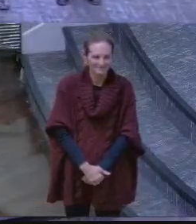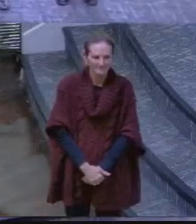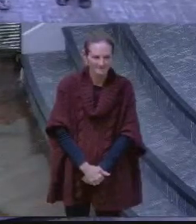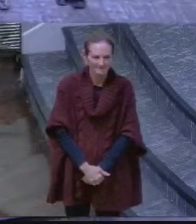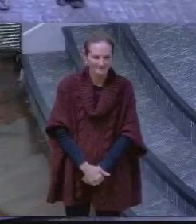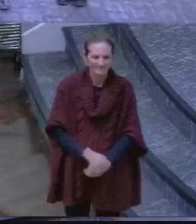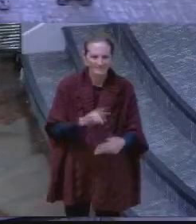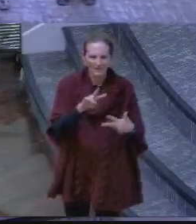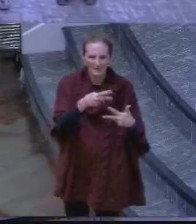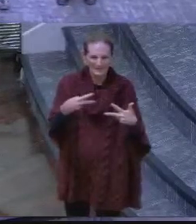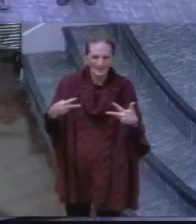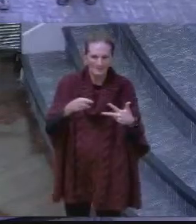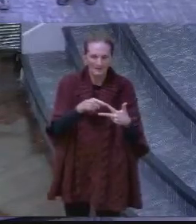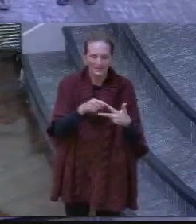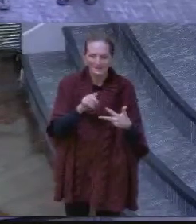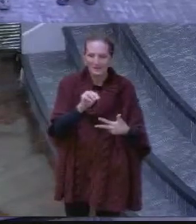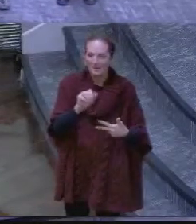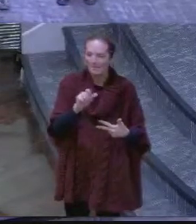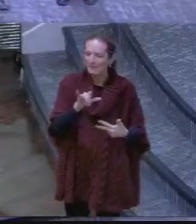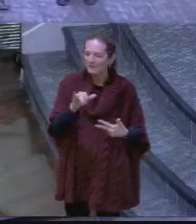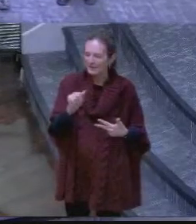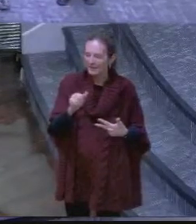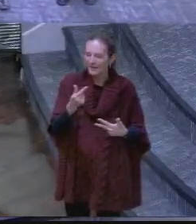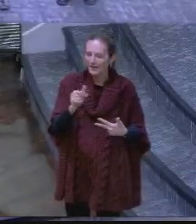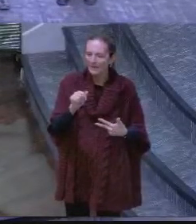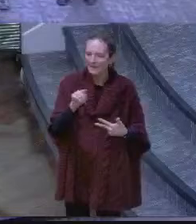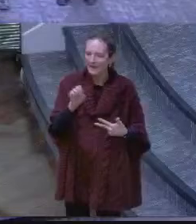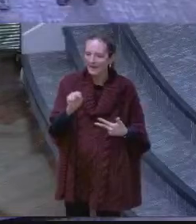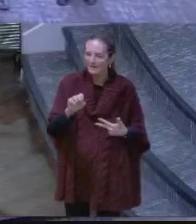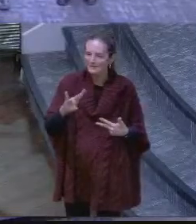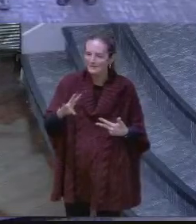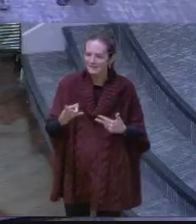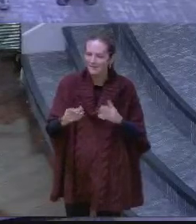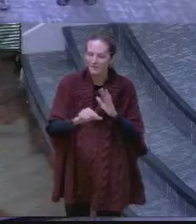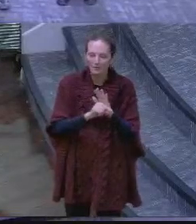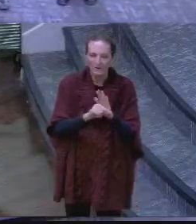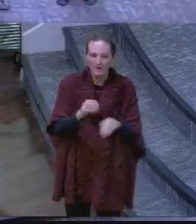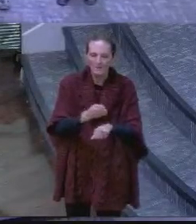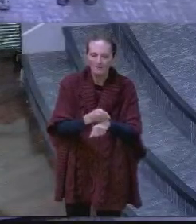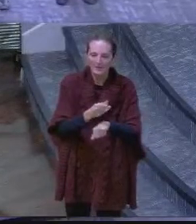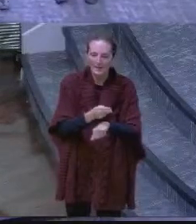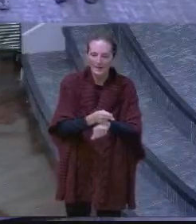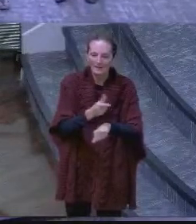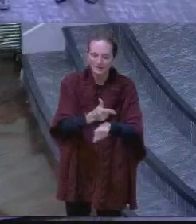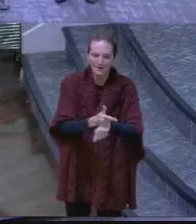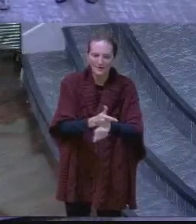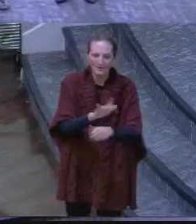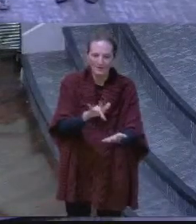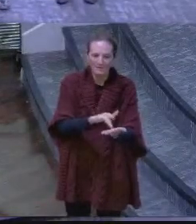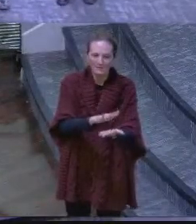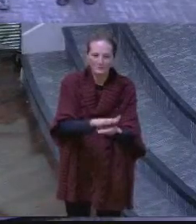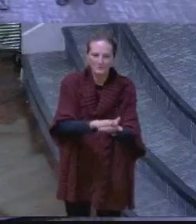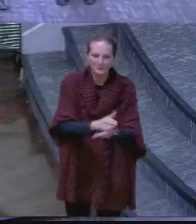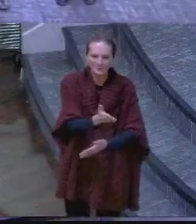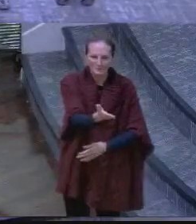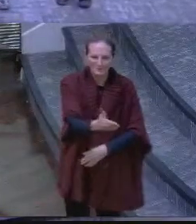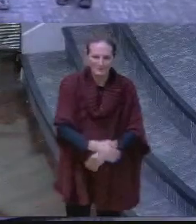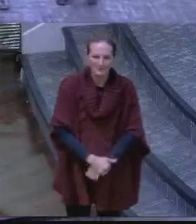Second place, Malia Gates, 7th grade, BHL Middle School.